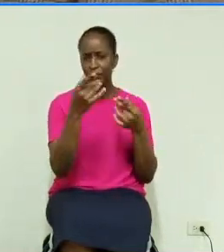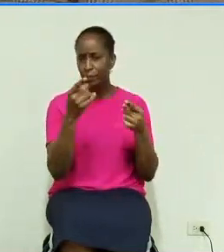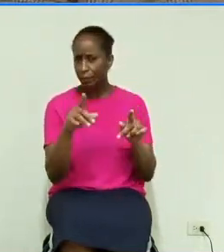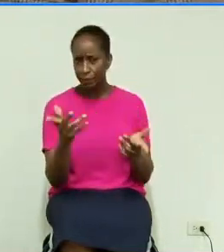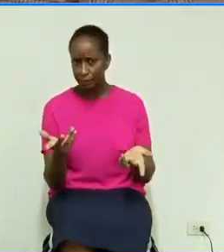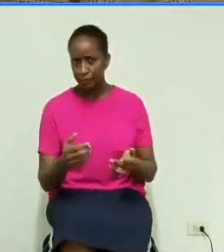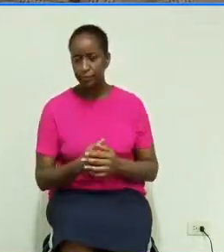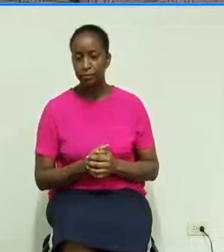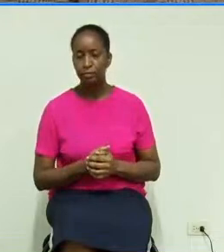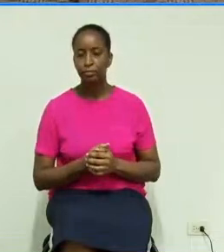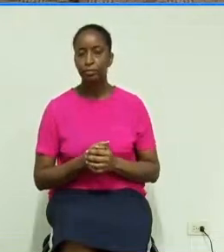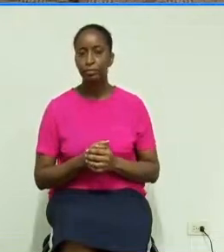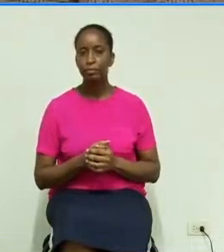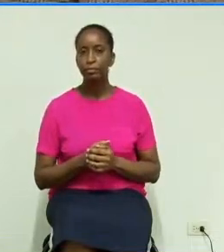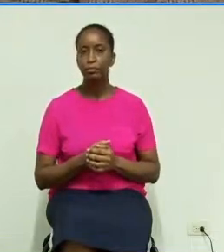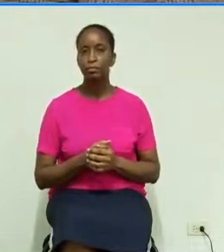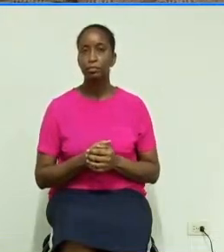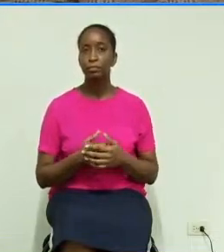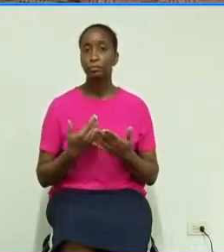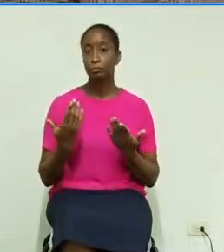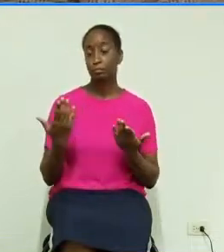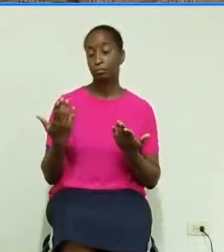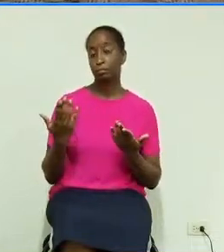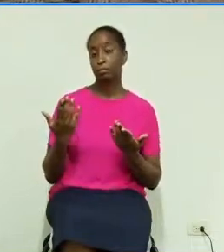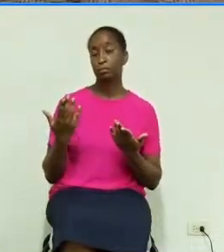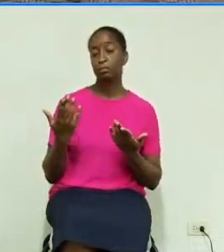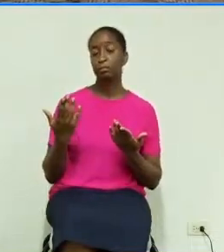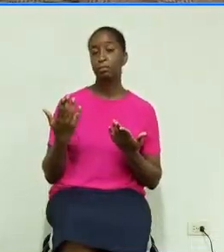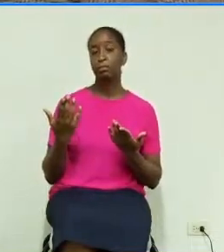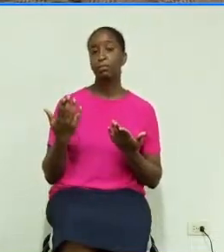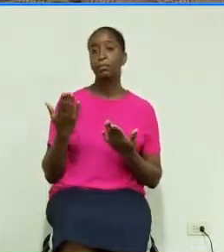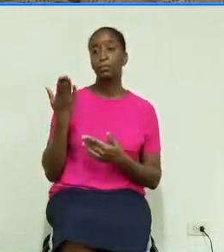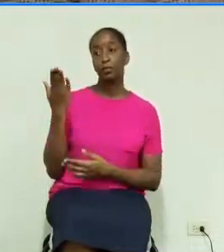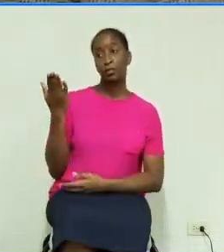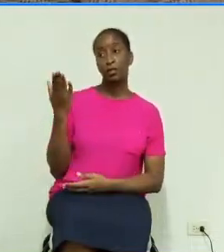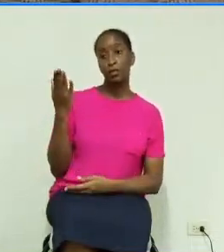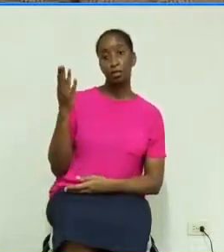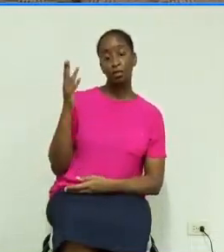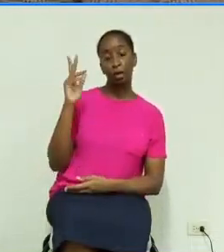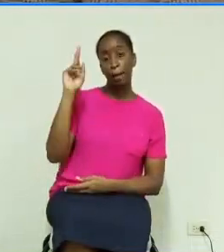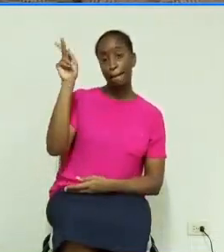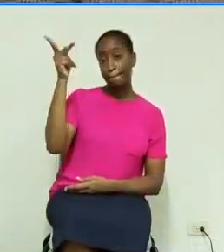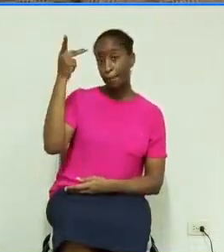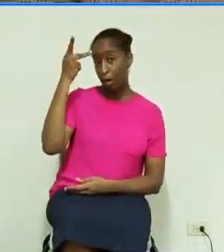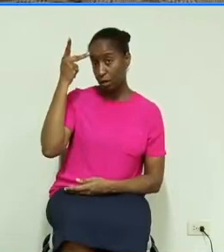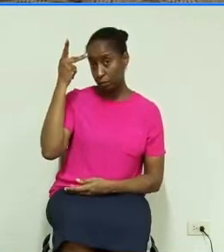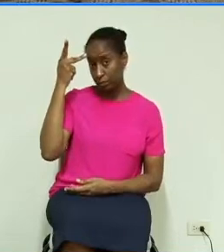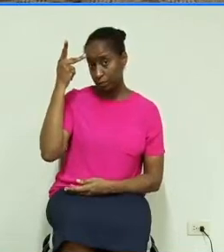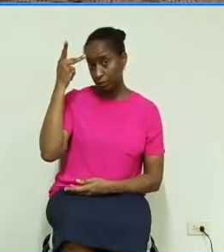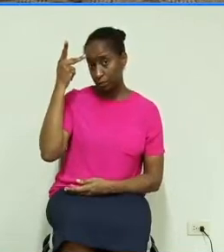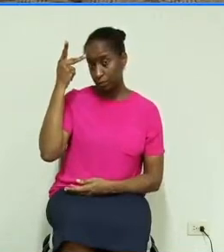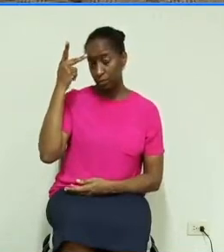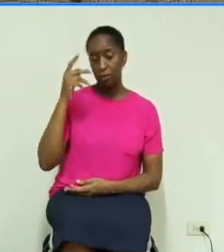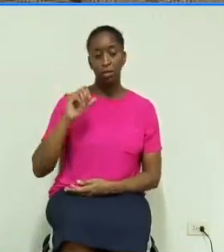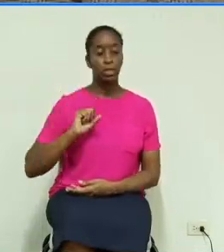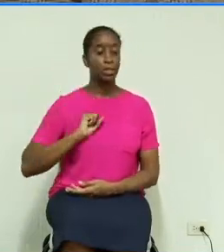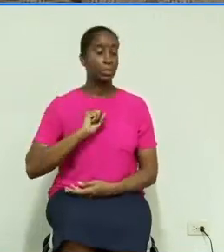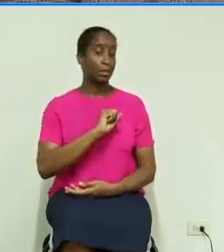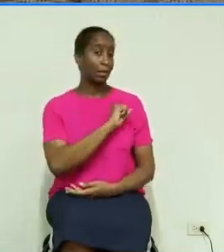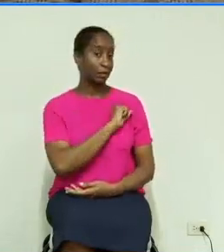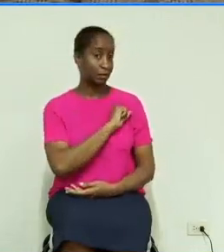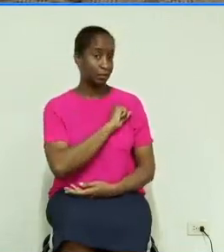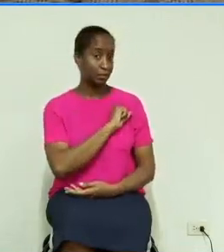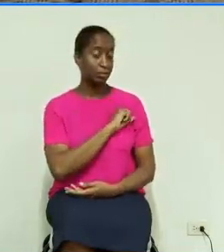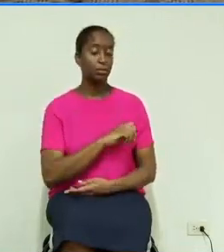arrangement, where you have a House of Assembly and a Senate, and then legislation going to the